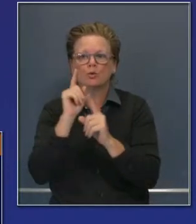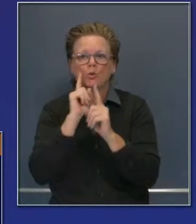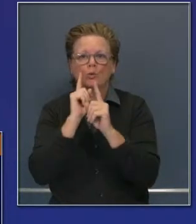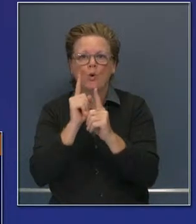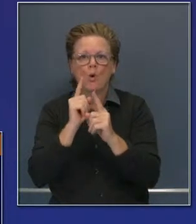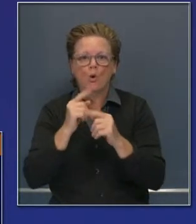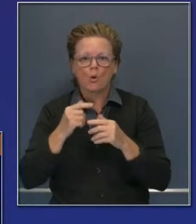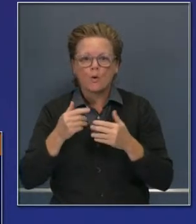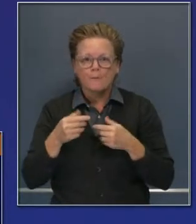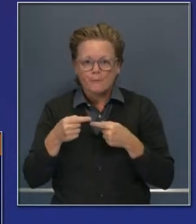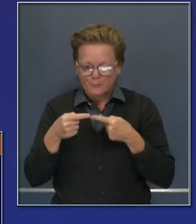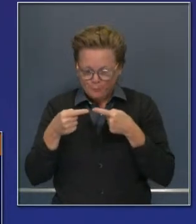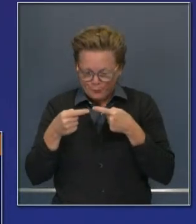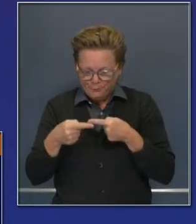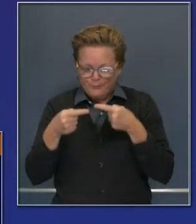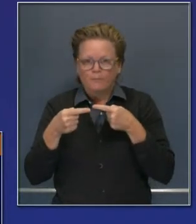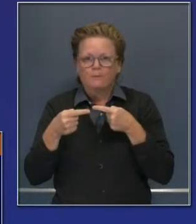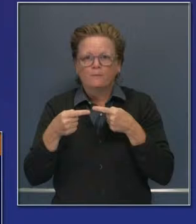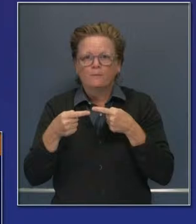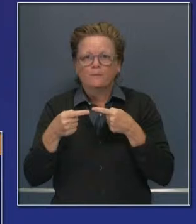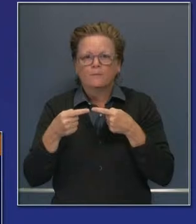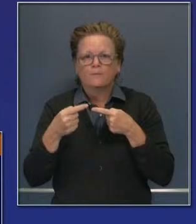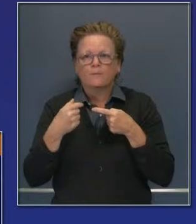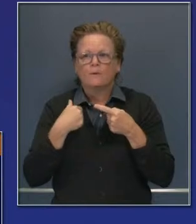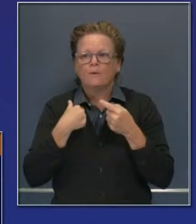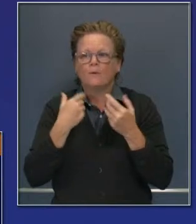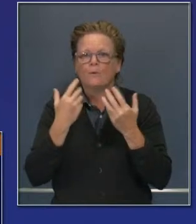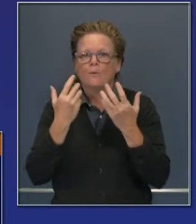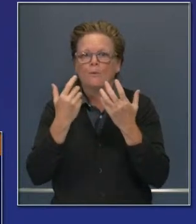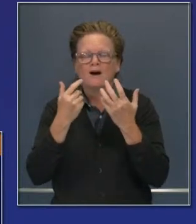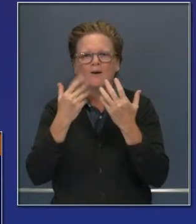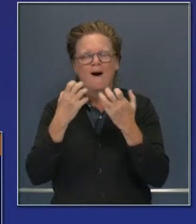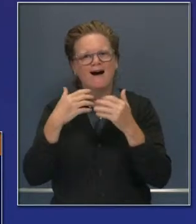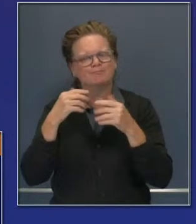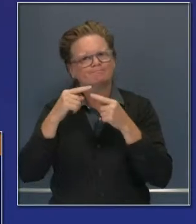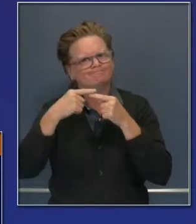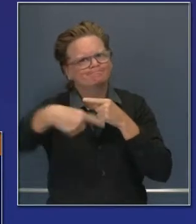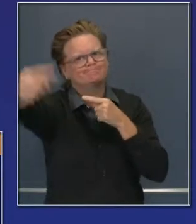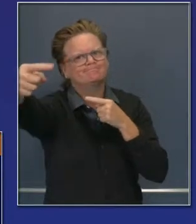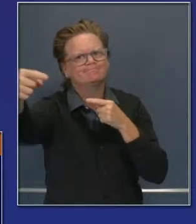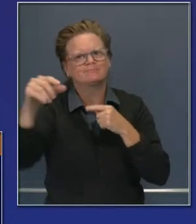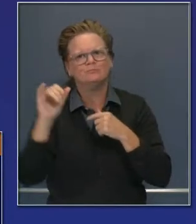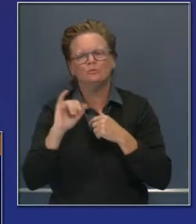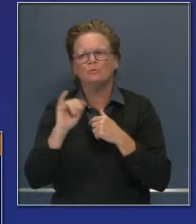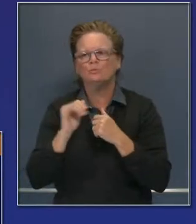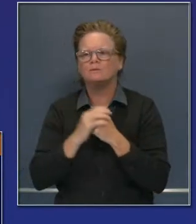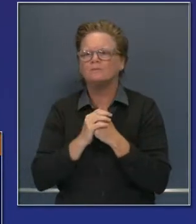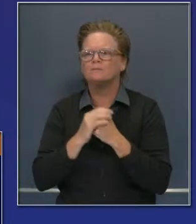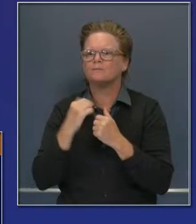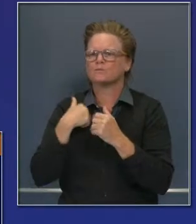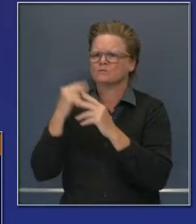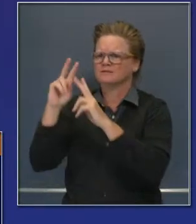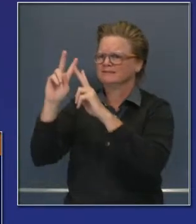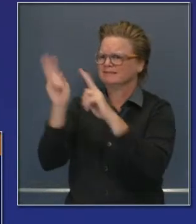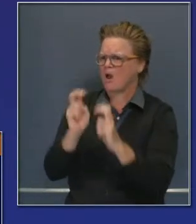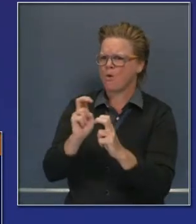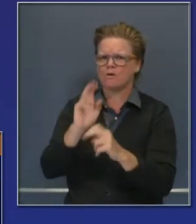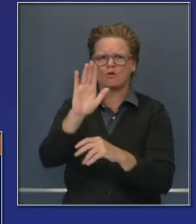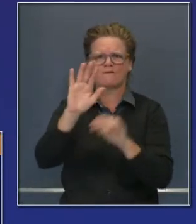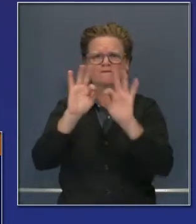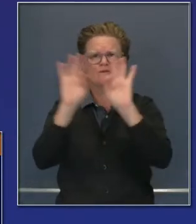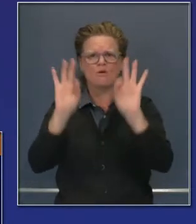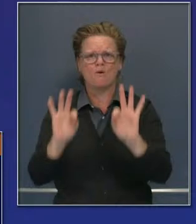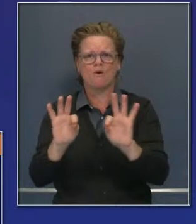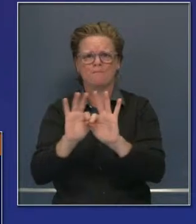will do just that. We're also making available more ability to download forms and information using your mobile devices and having